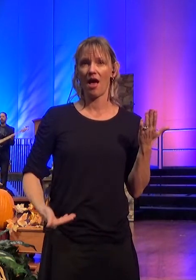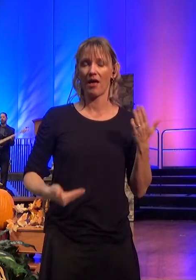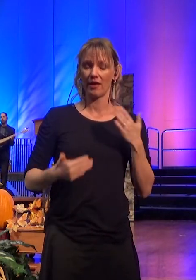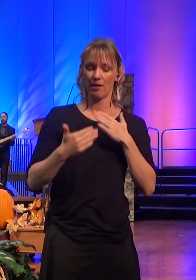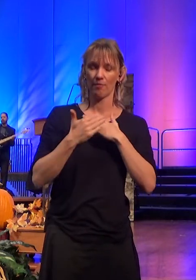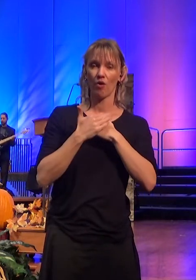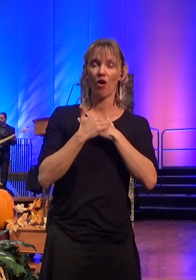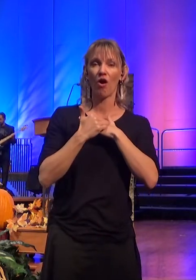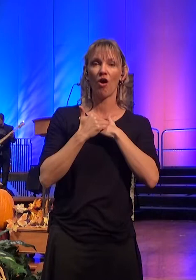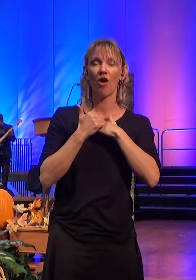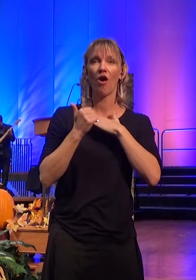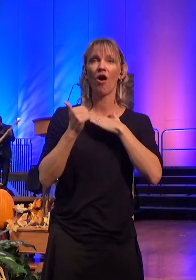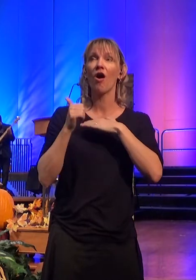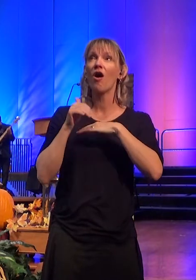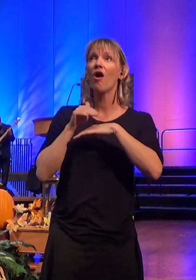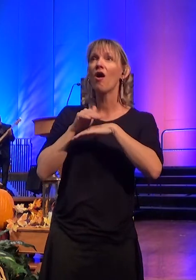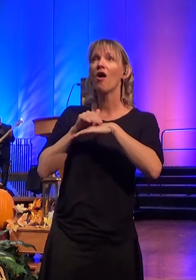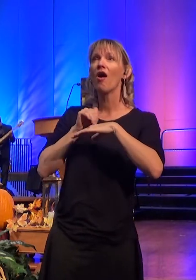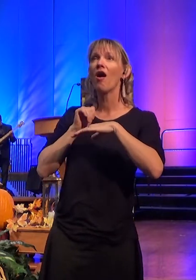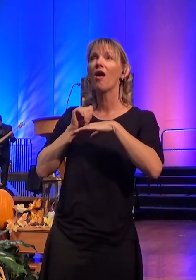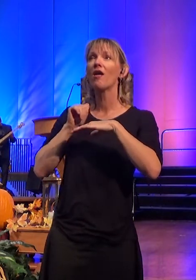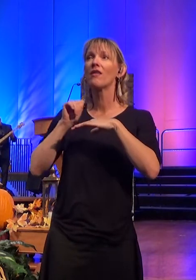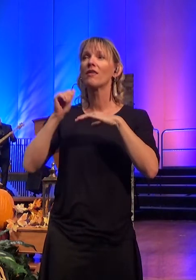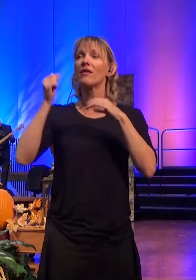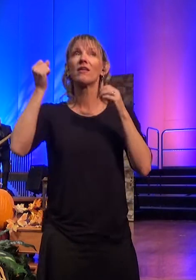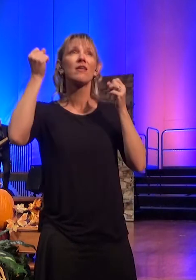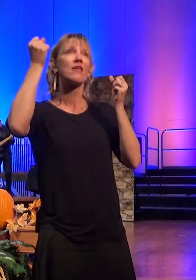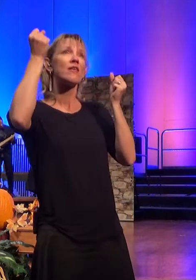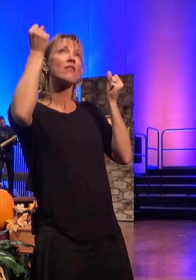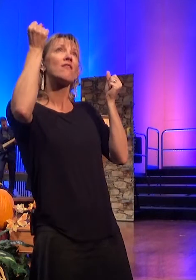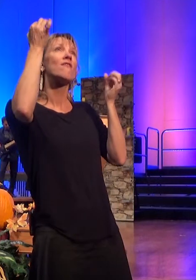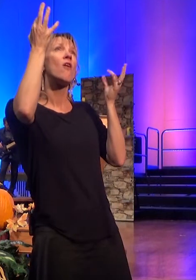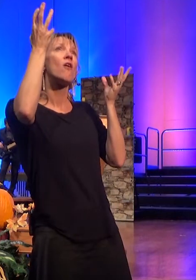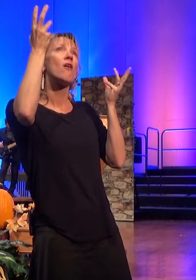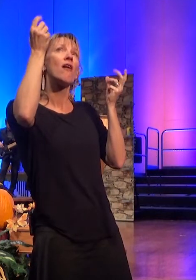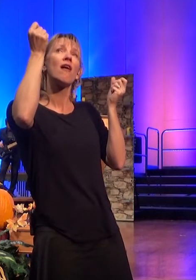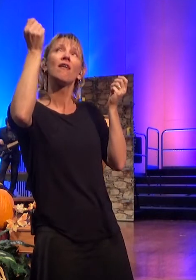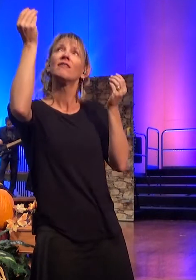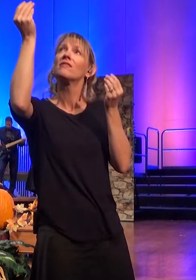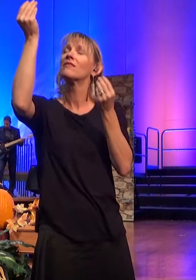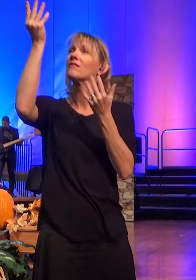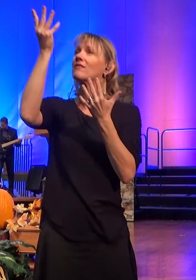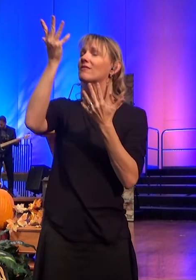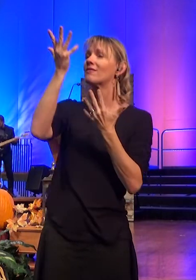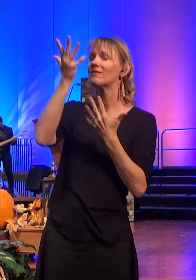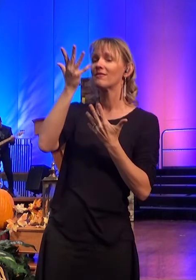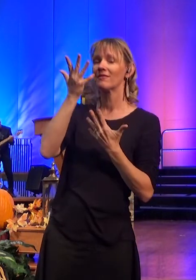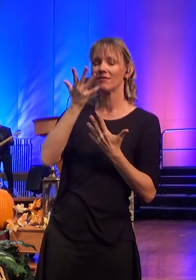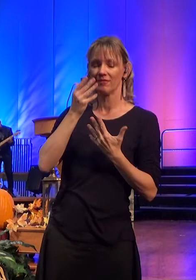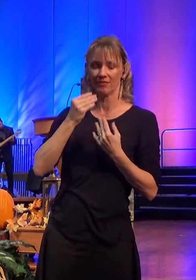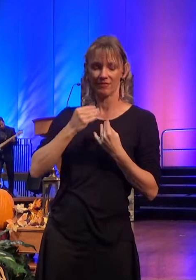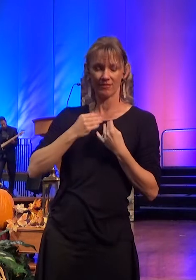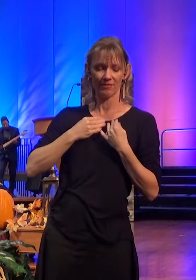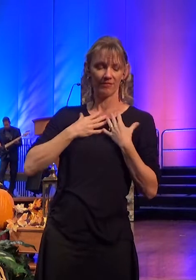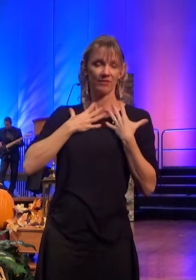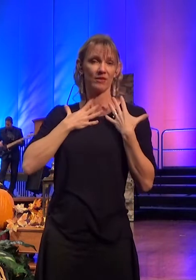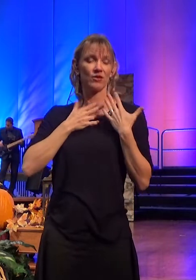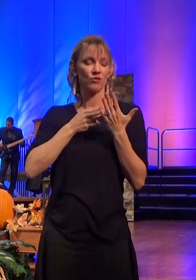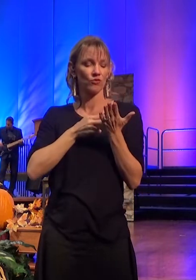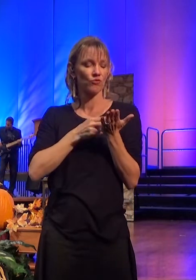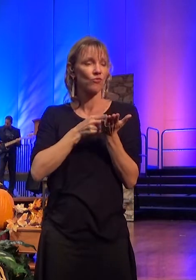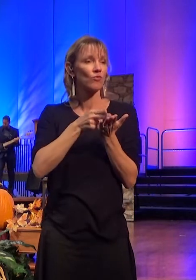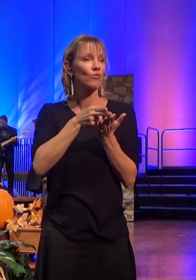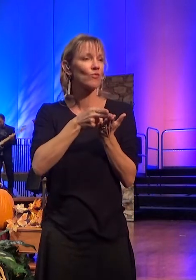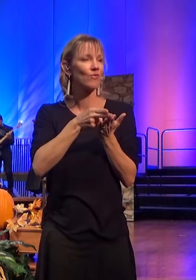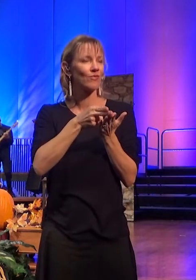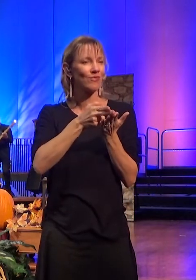am called by the voice that speaks